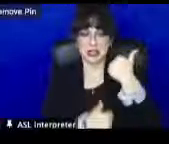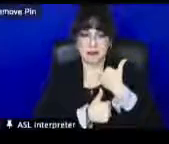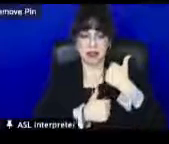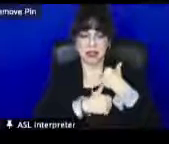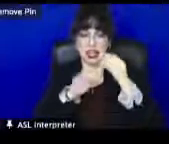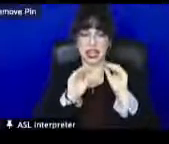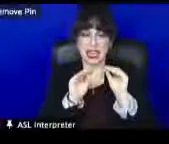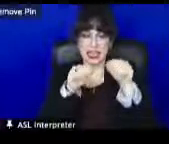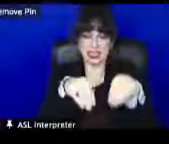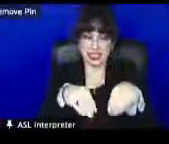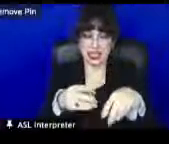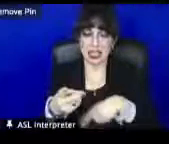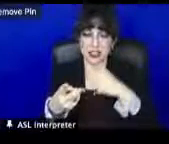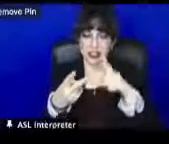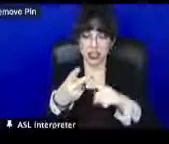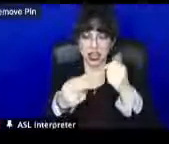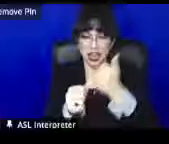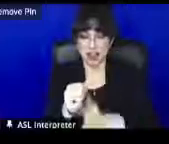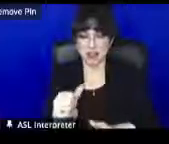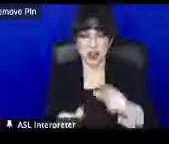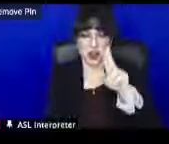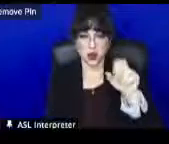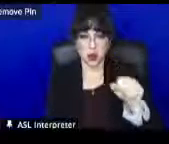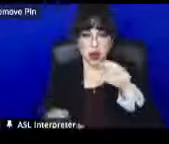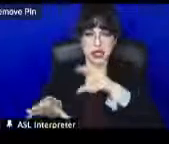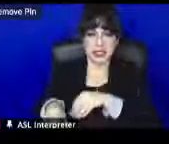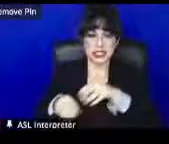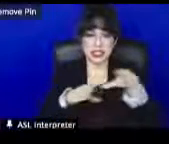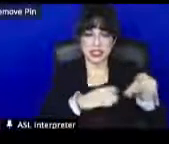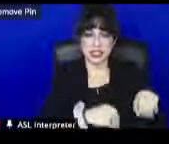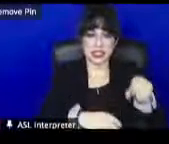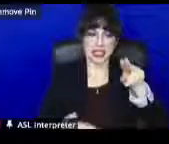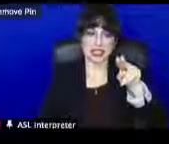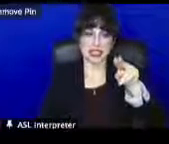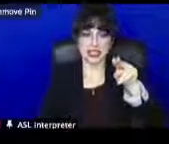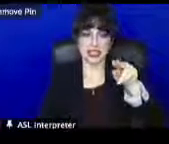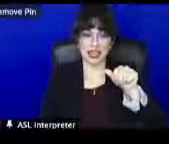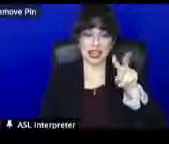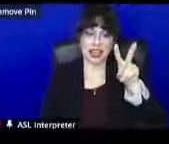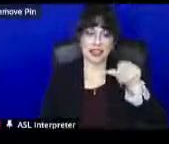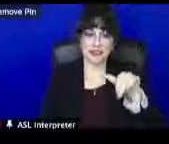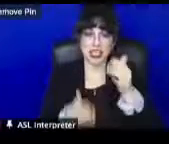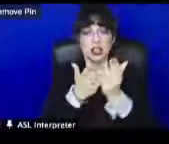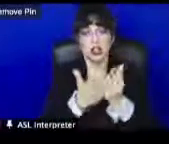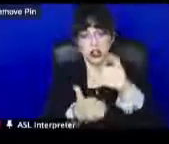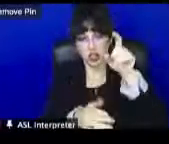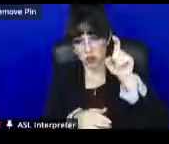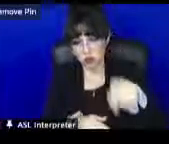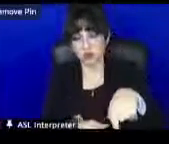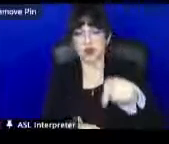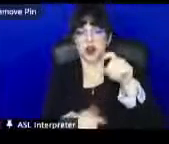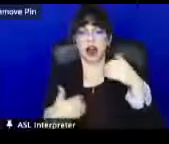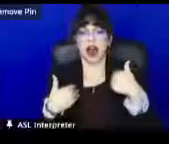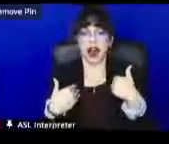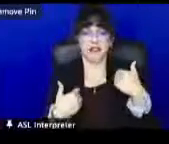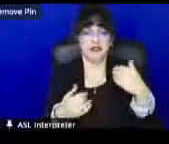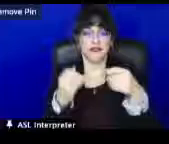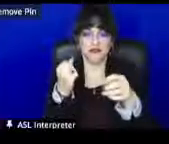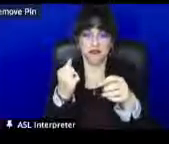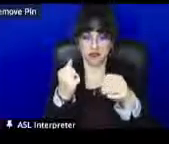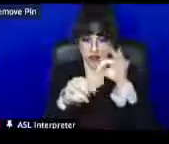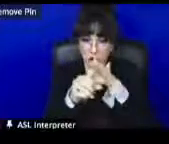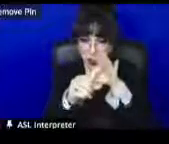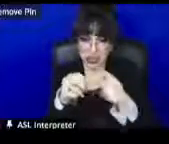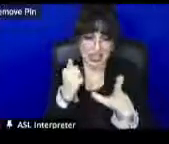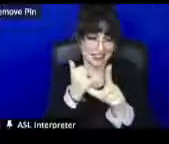and every U.S. Navy ship is supposed to have a voting assistance officer. So that's why I was so